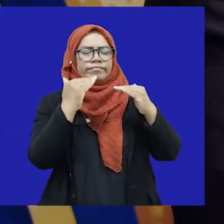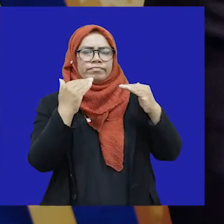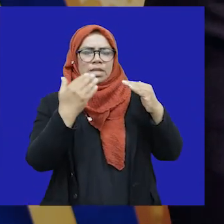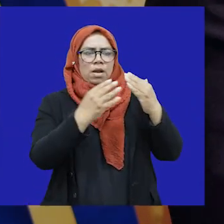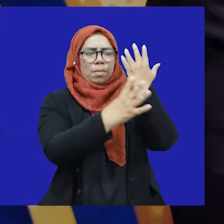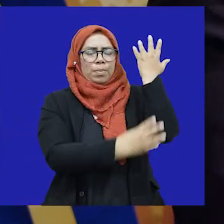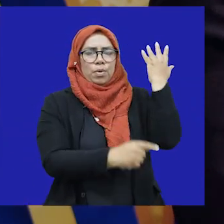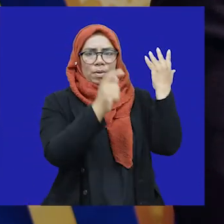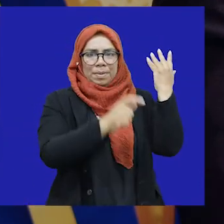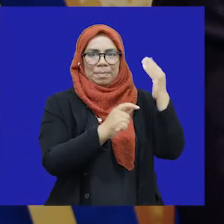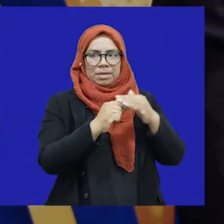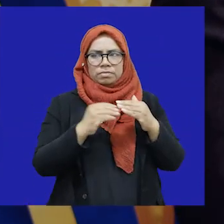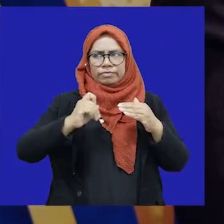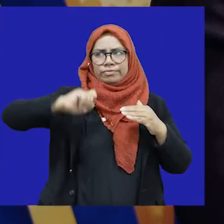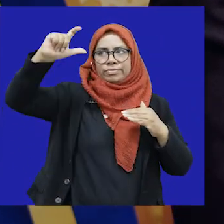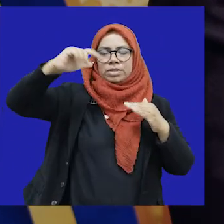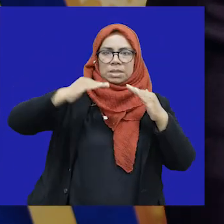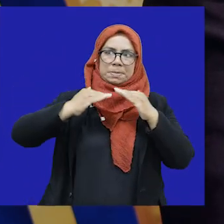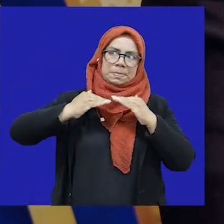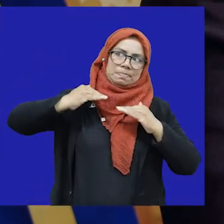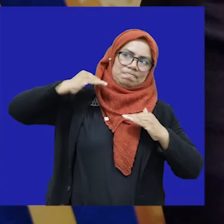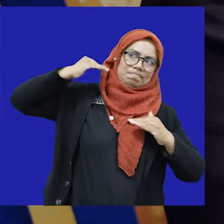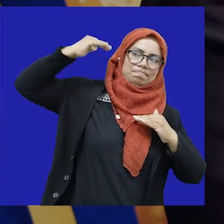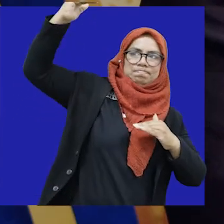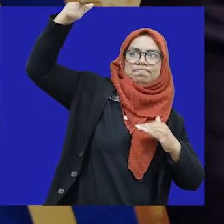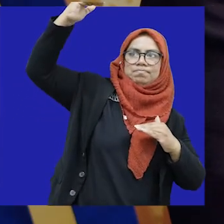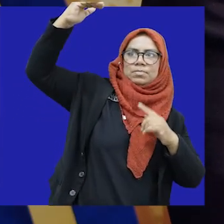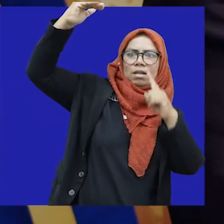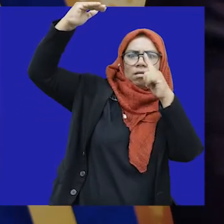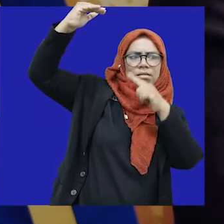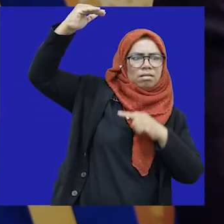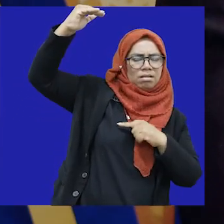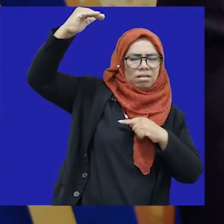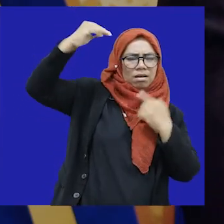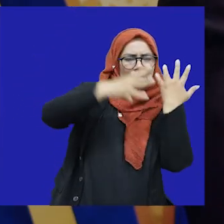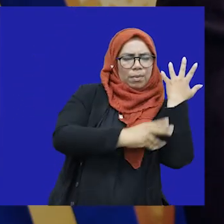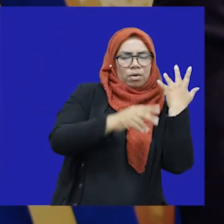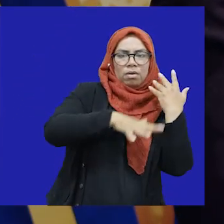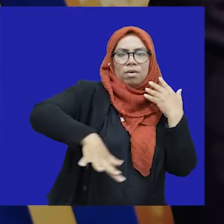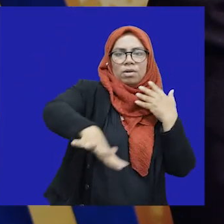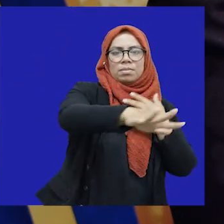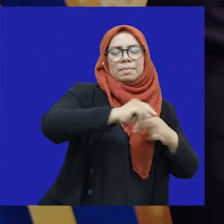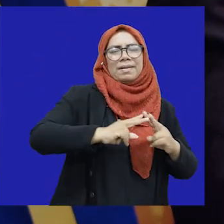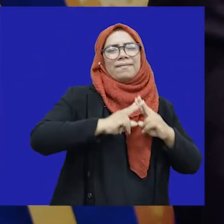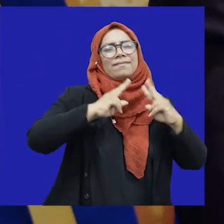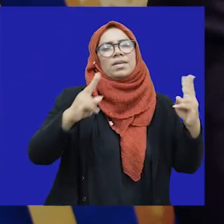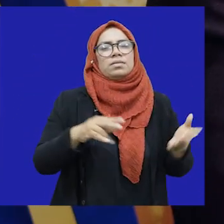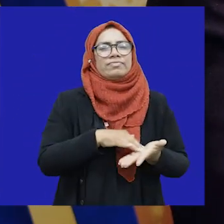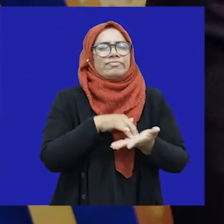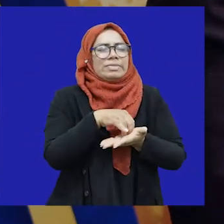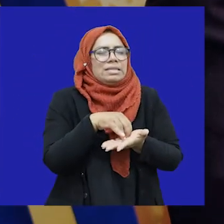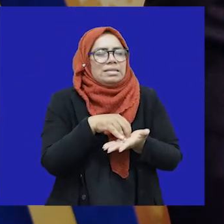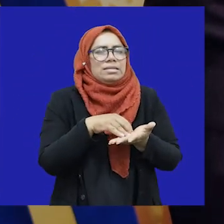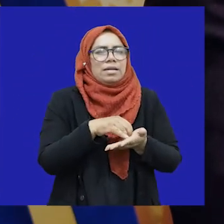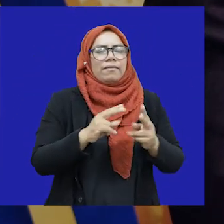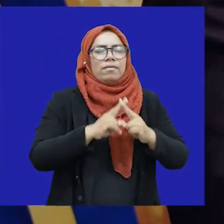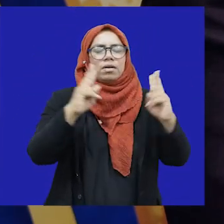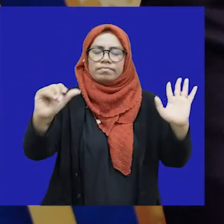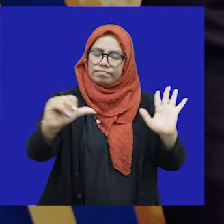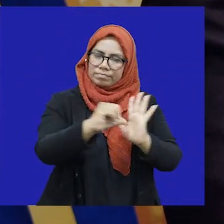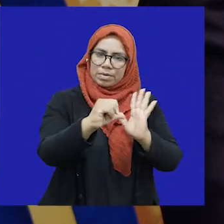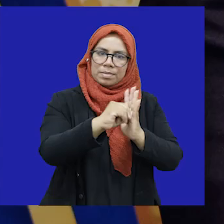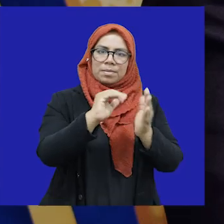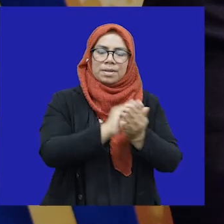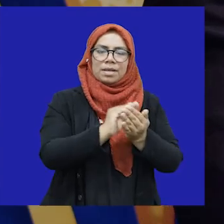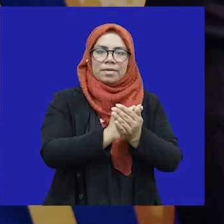this category in three ways. The first way is a mukatib, or a slave who has entered into a contract to buy